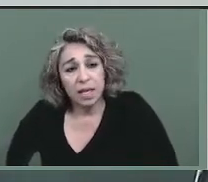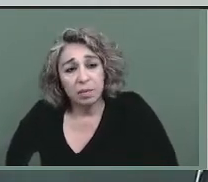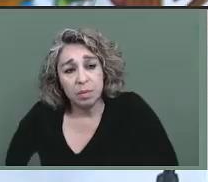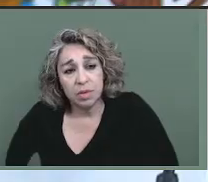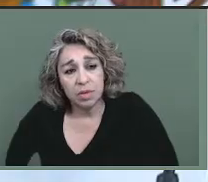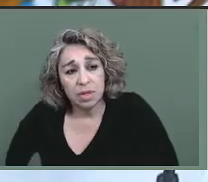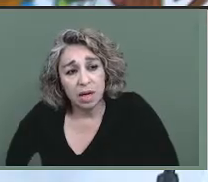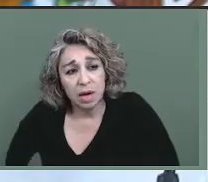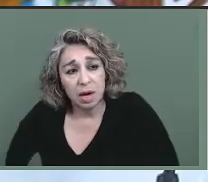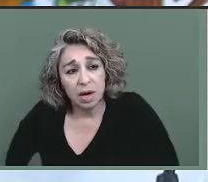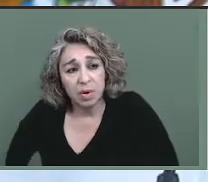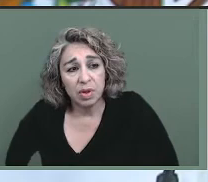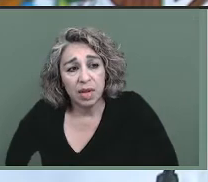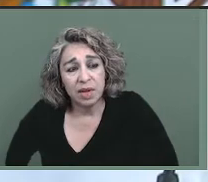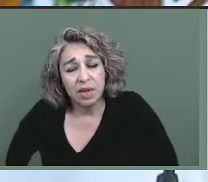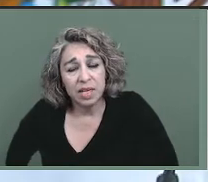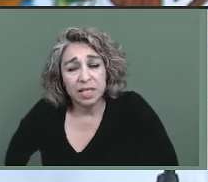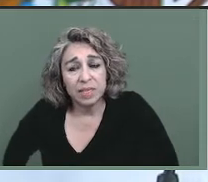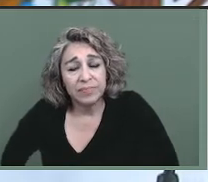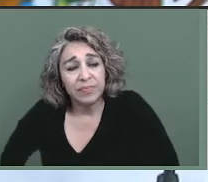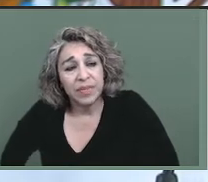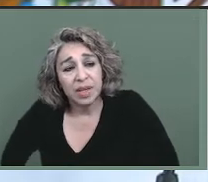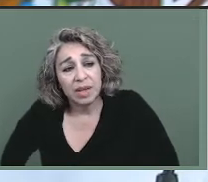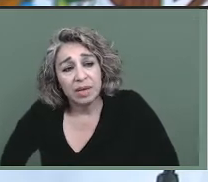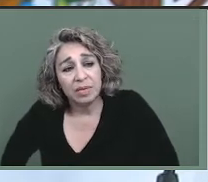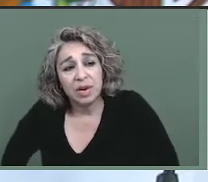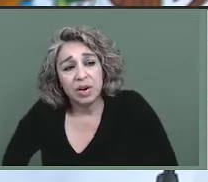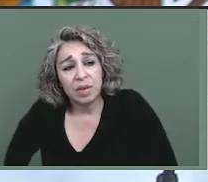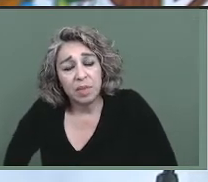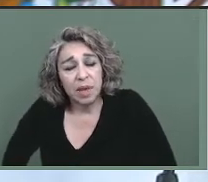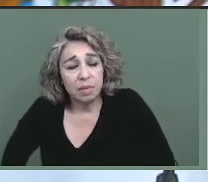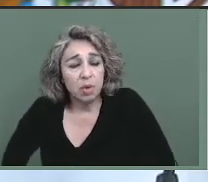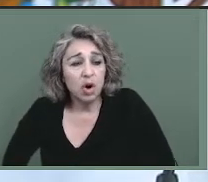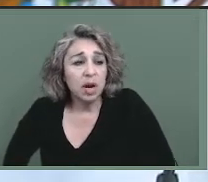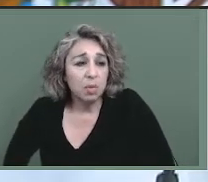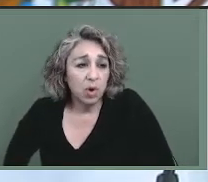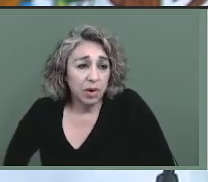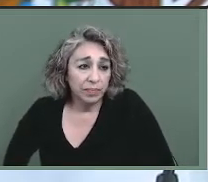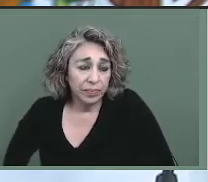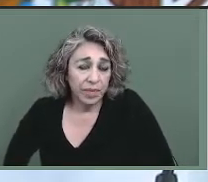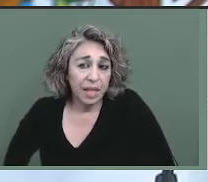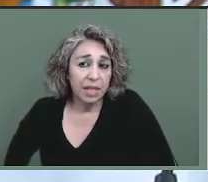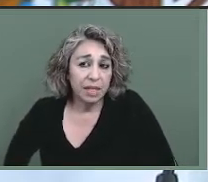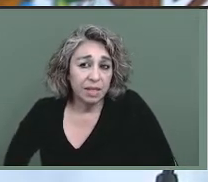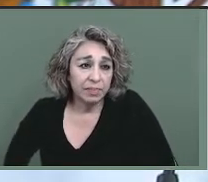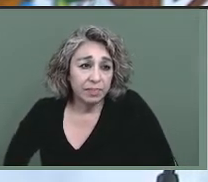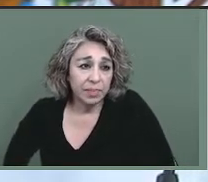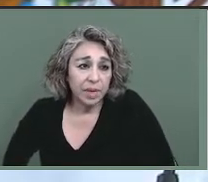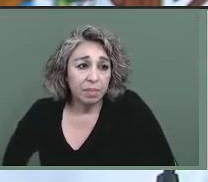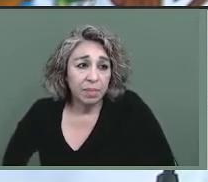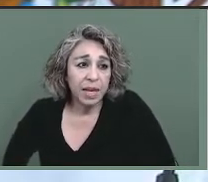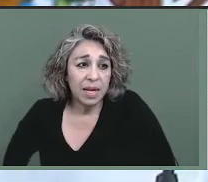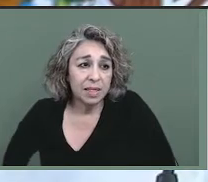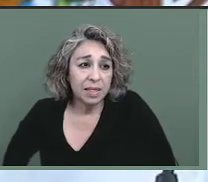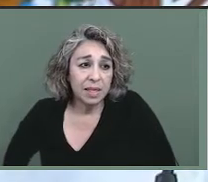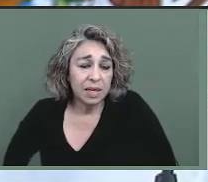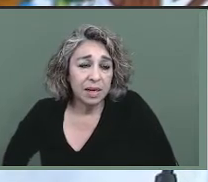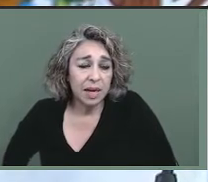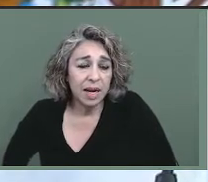the most rural areas, they're going to be earning more. And